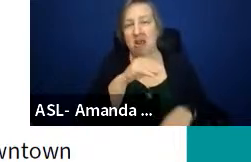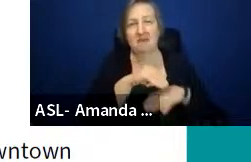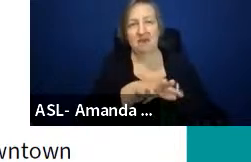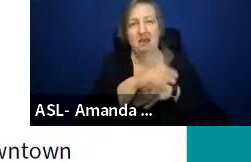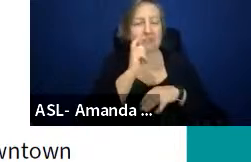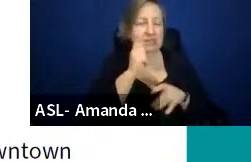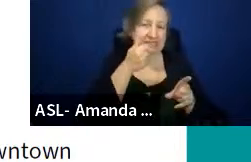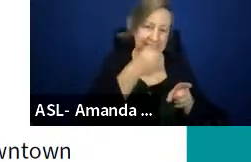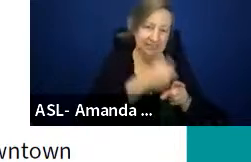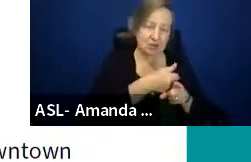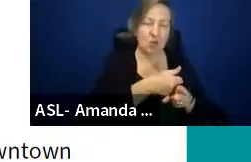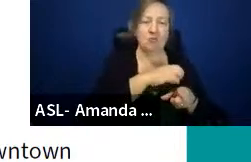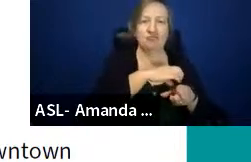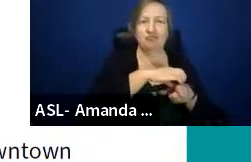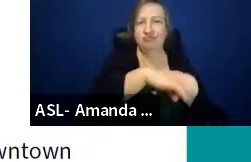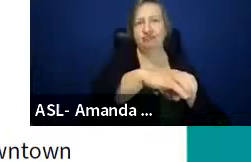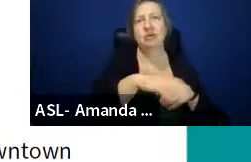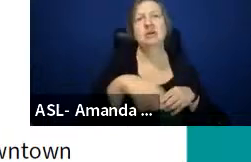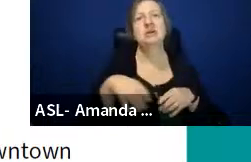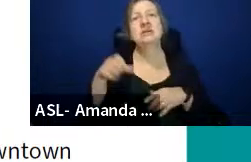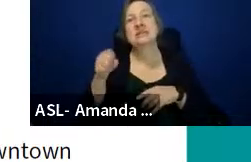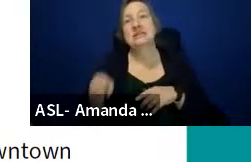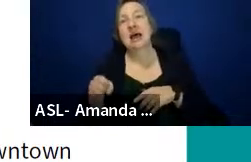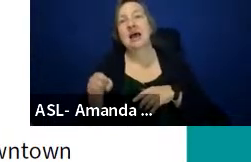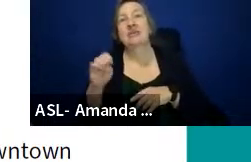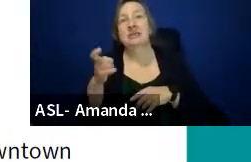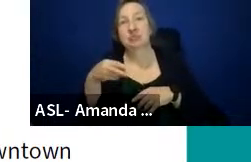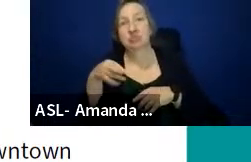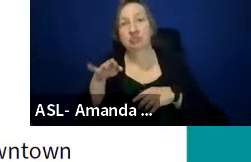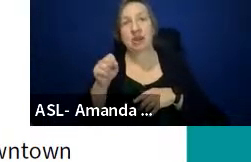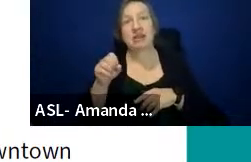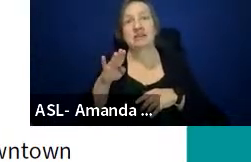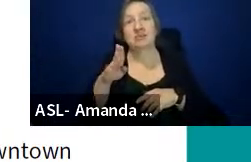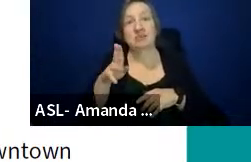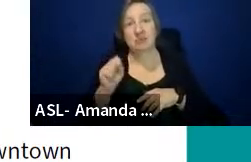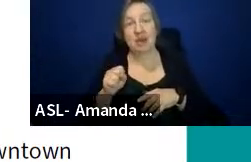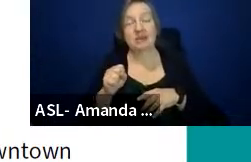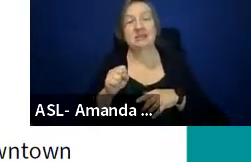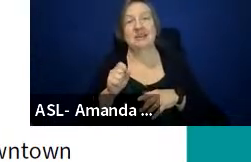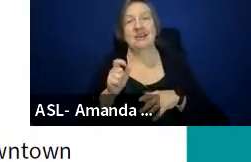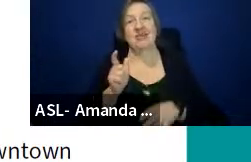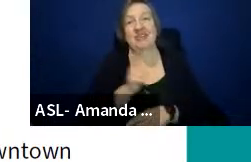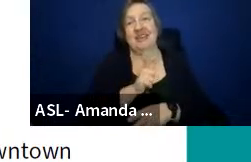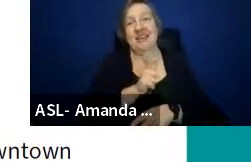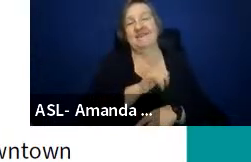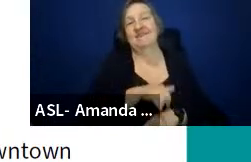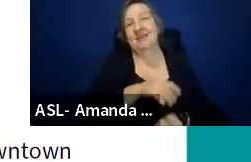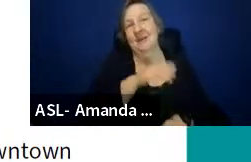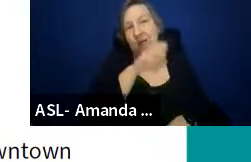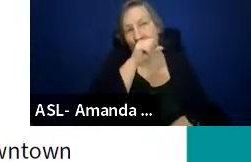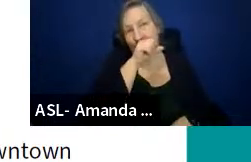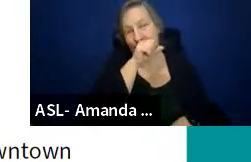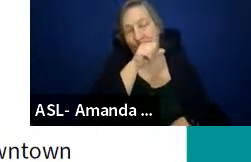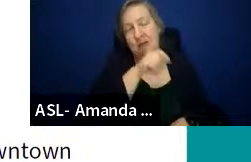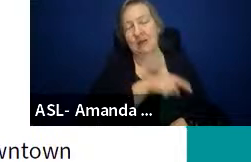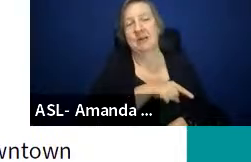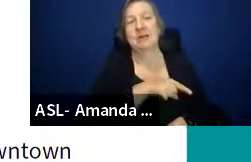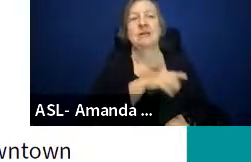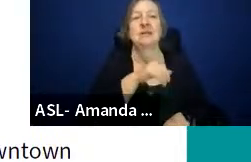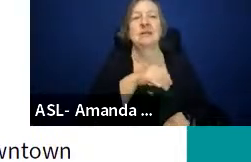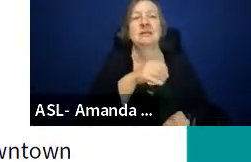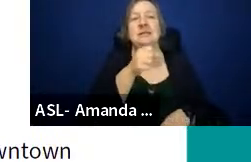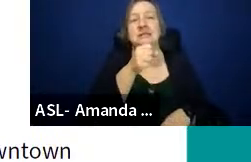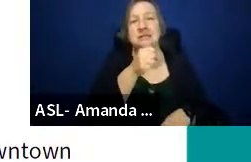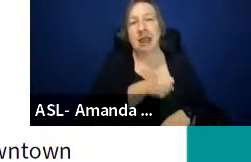guideway. So the southbound express bus travel time is the one on the left there, kind of showing in orange. So the southbound travel time